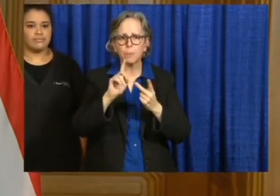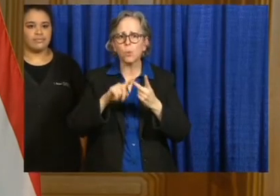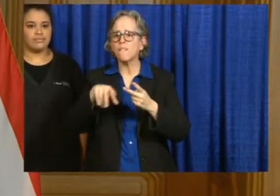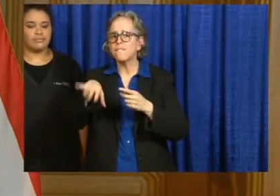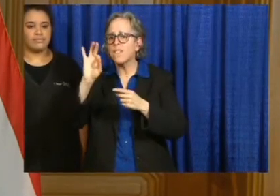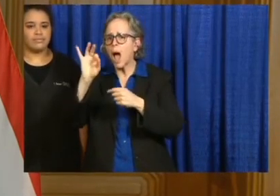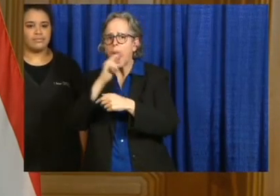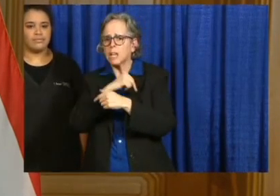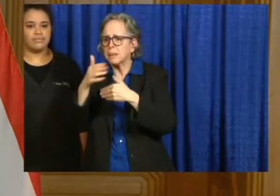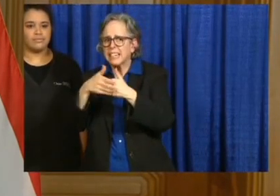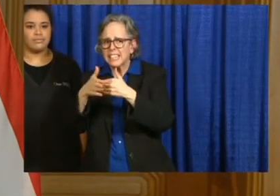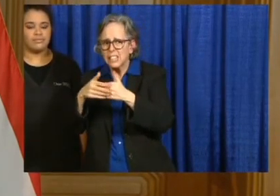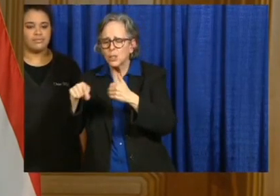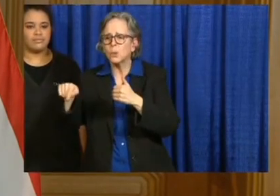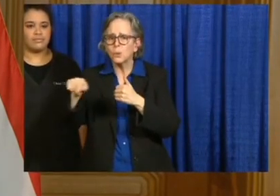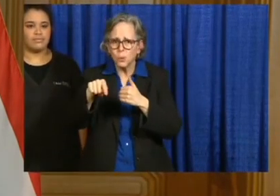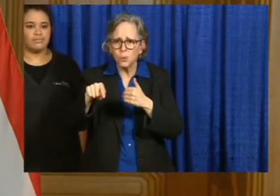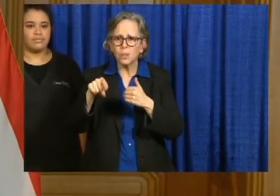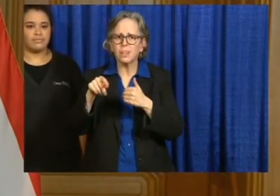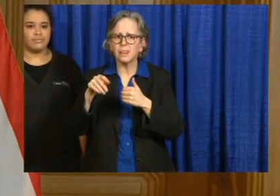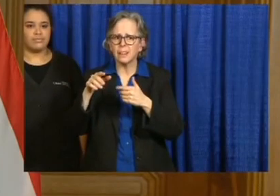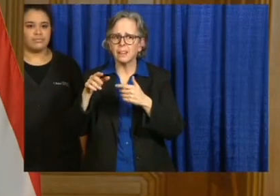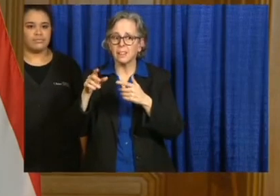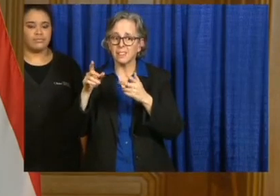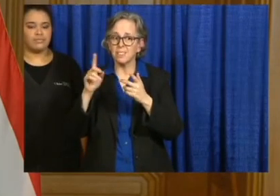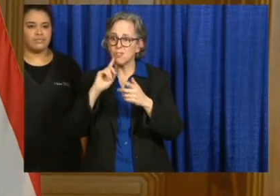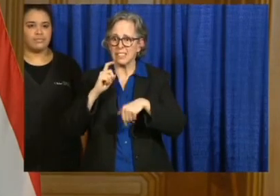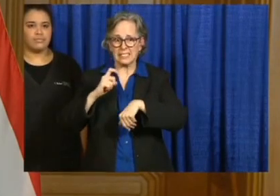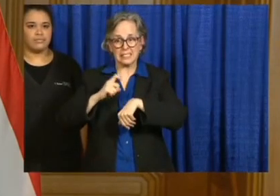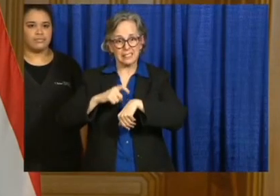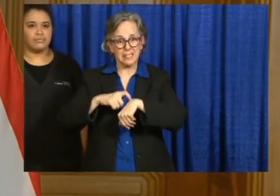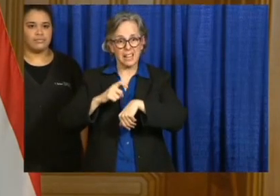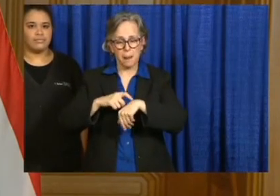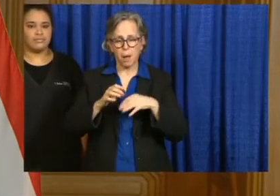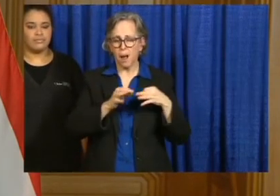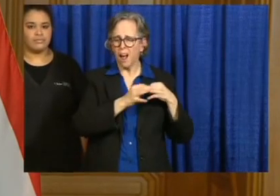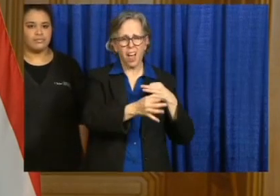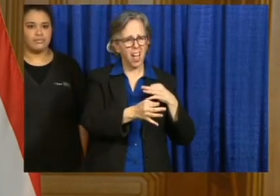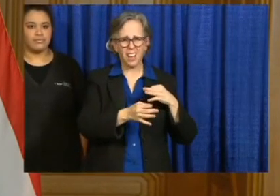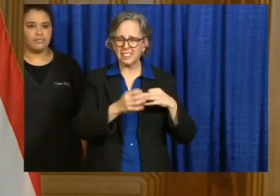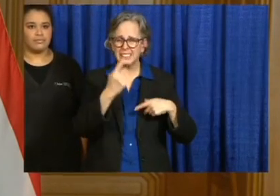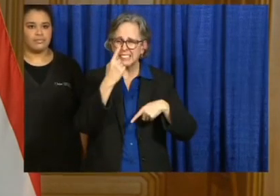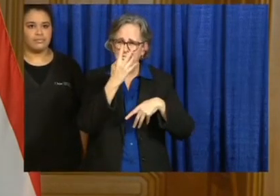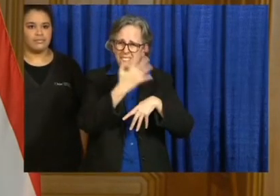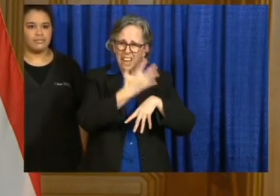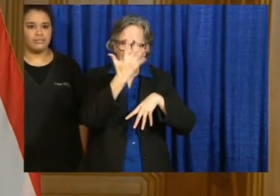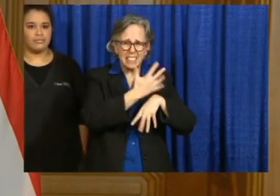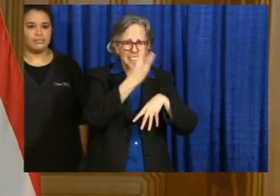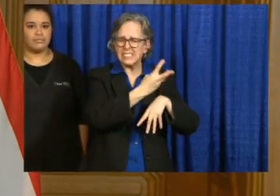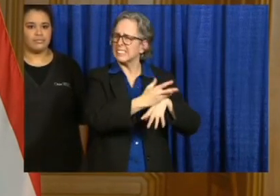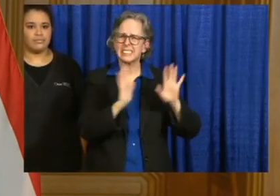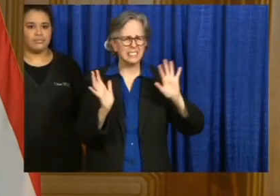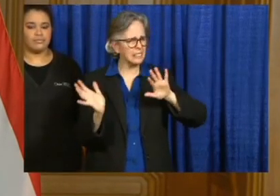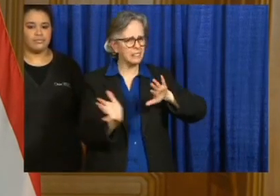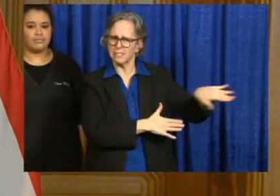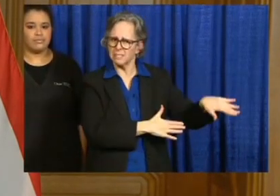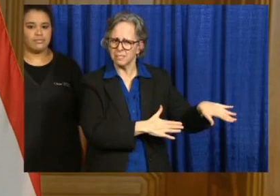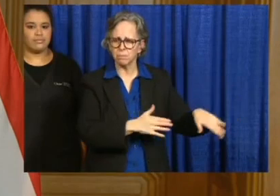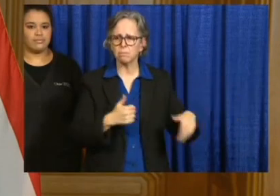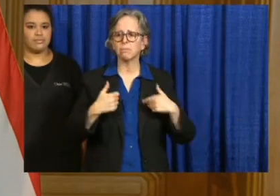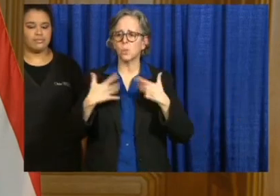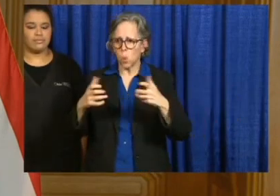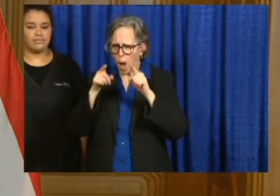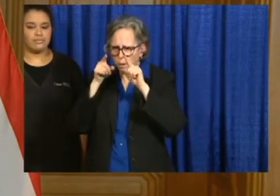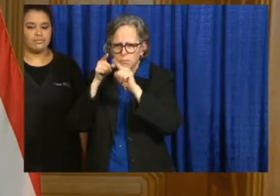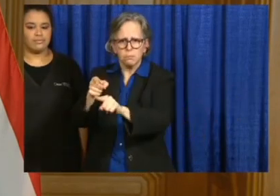it basically in real time. Waiting 4 or 5 days is just not helpful. So we